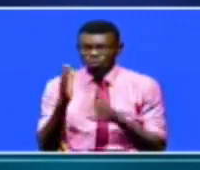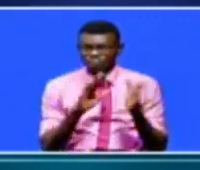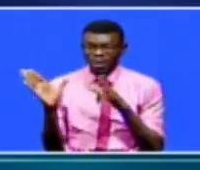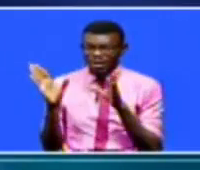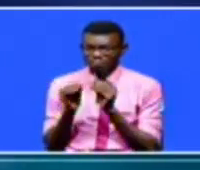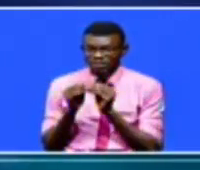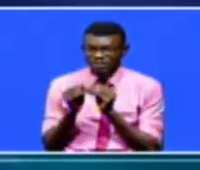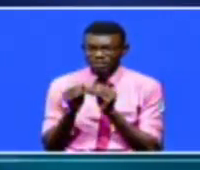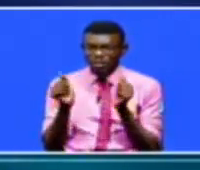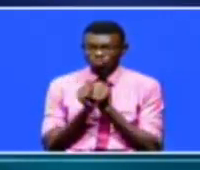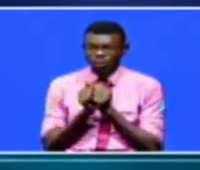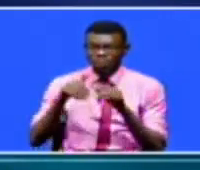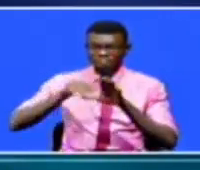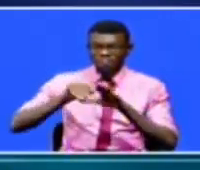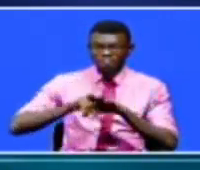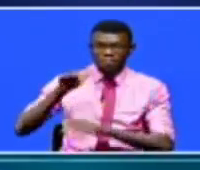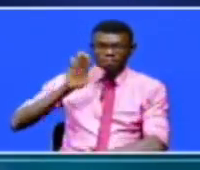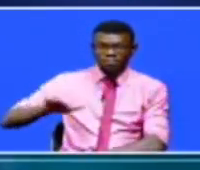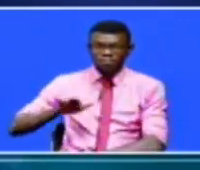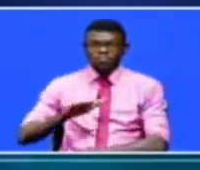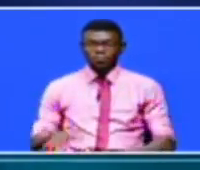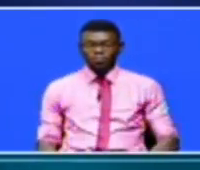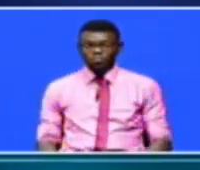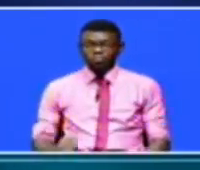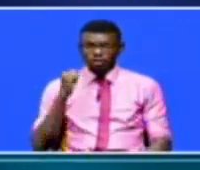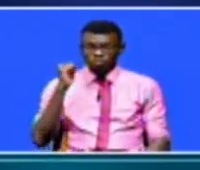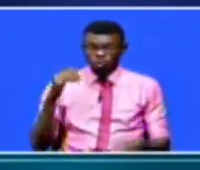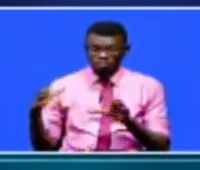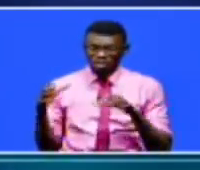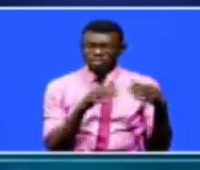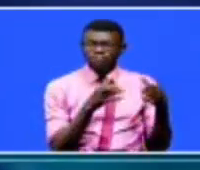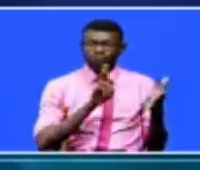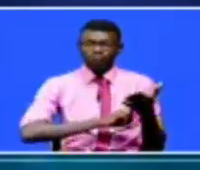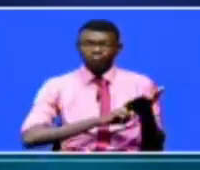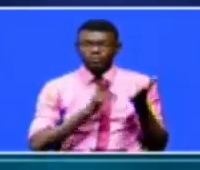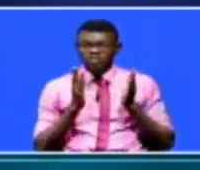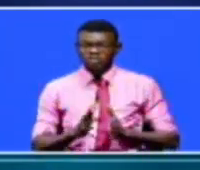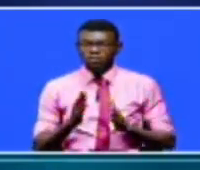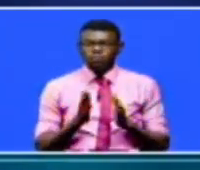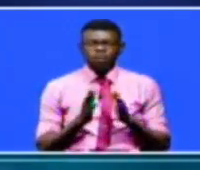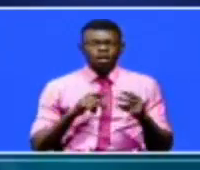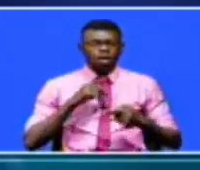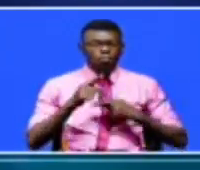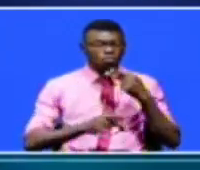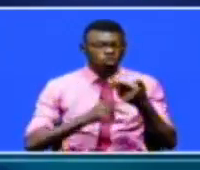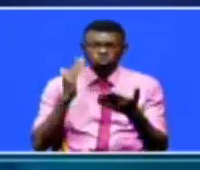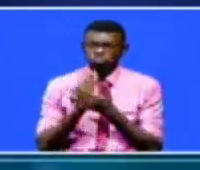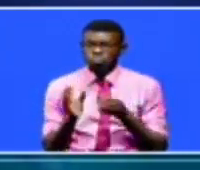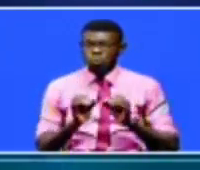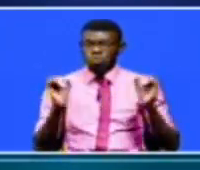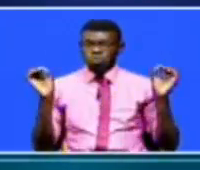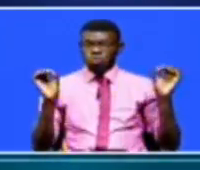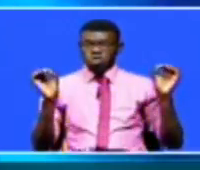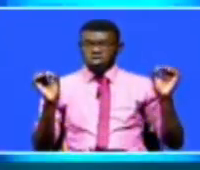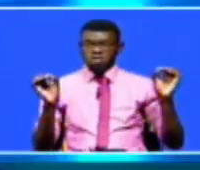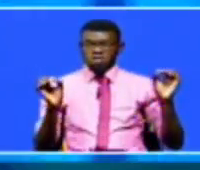PG meeting. Had the political party's registrar never halted the process, the next step would have been for the